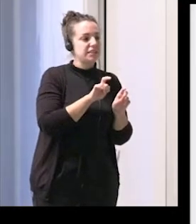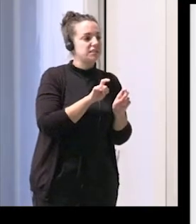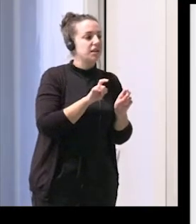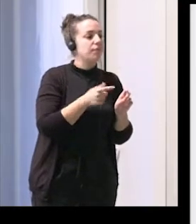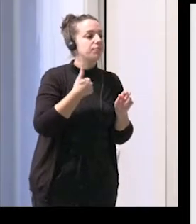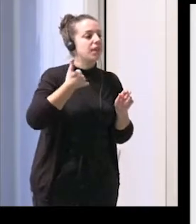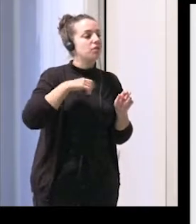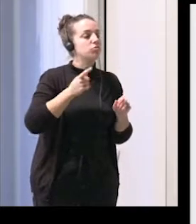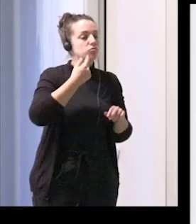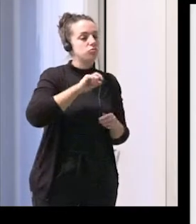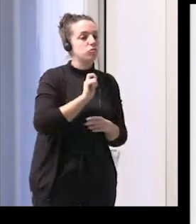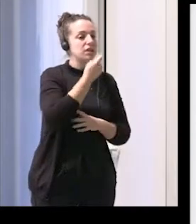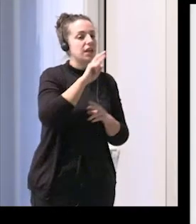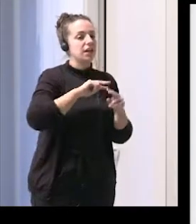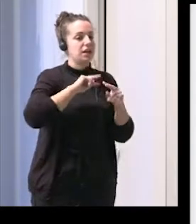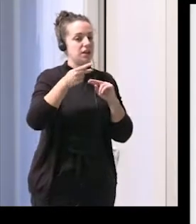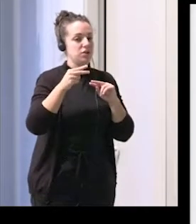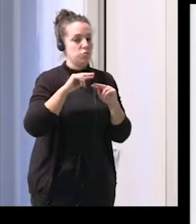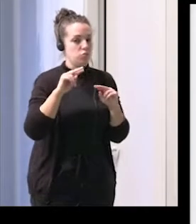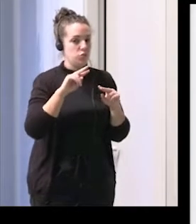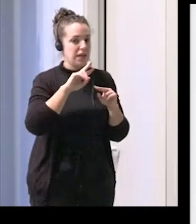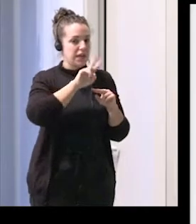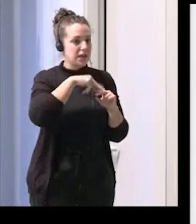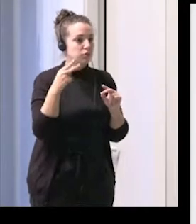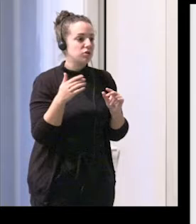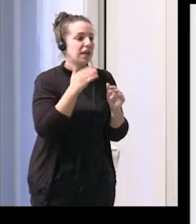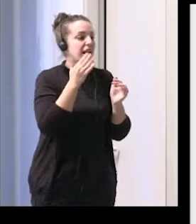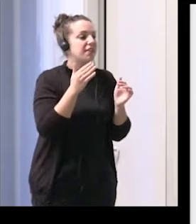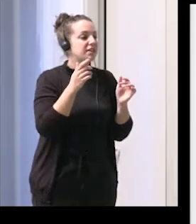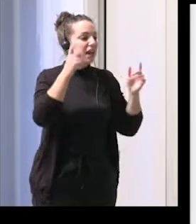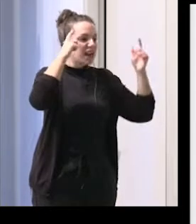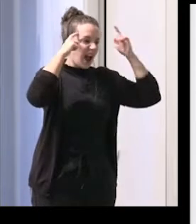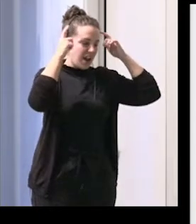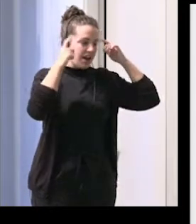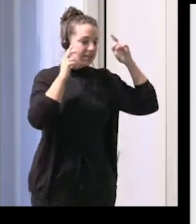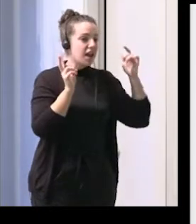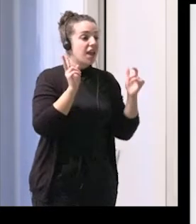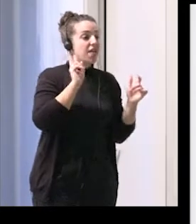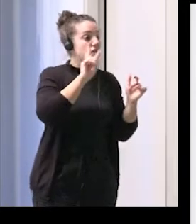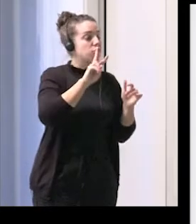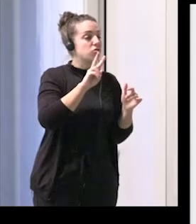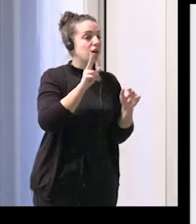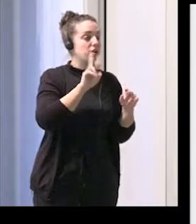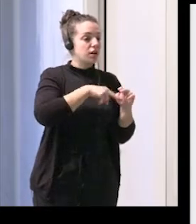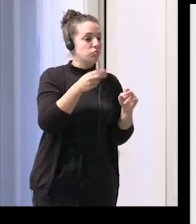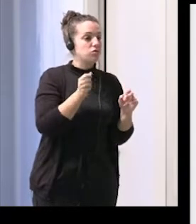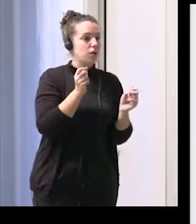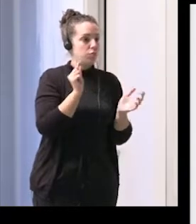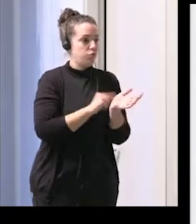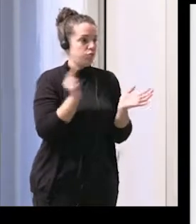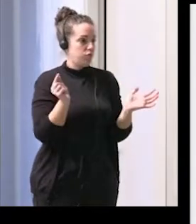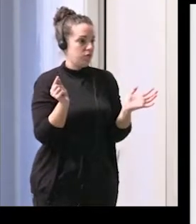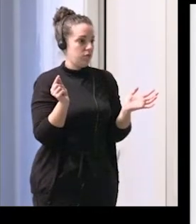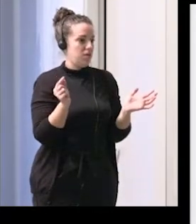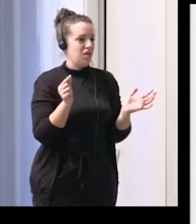of those recording channels. And you can see that there's a very early response here, around 100 milliseconds.